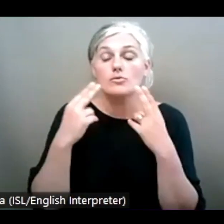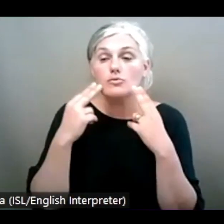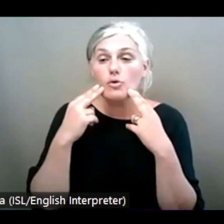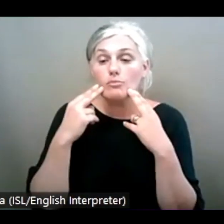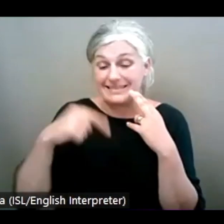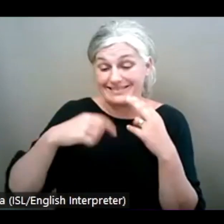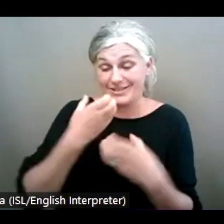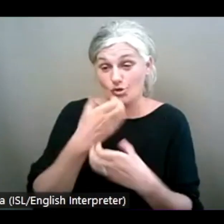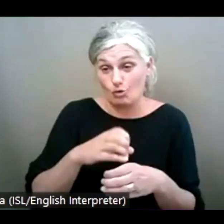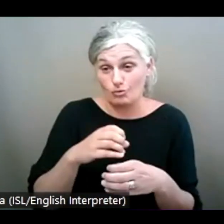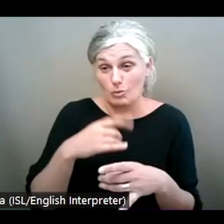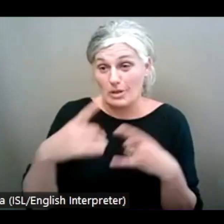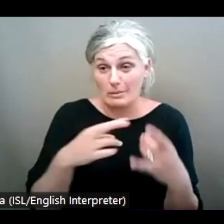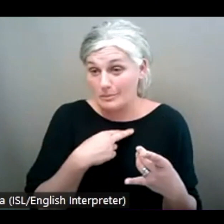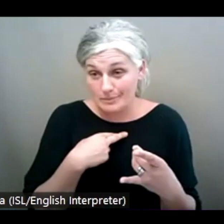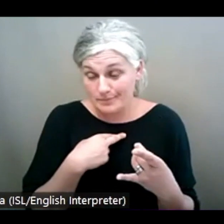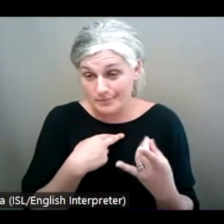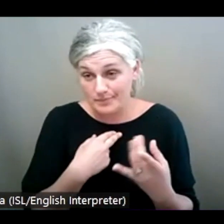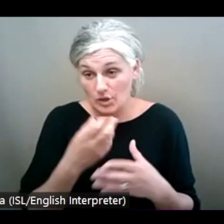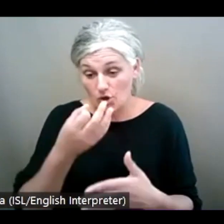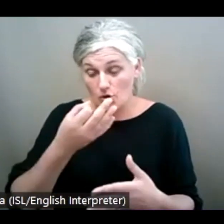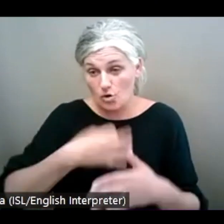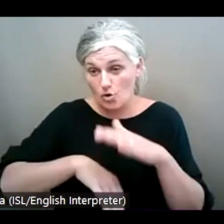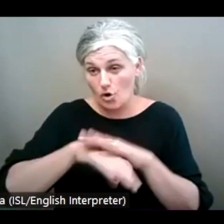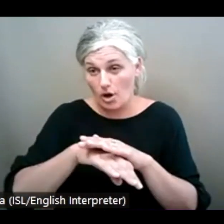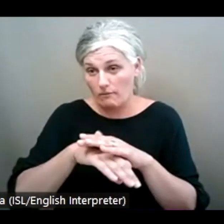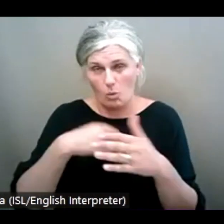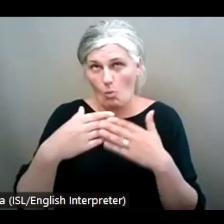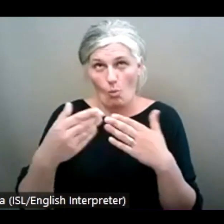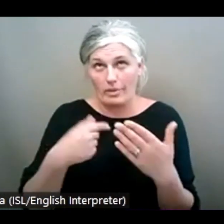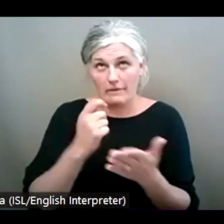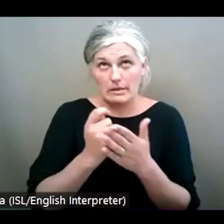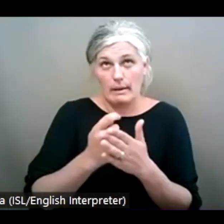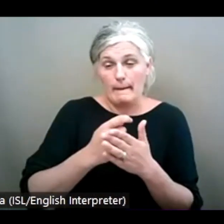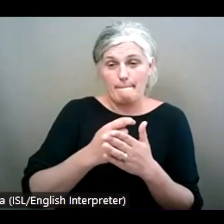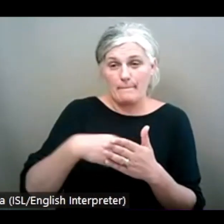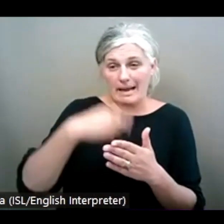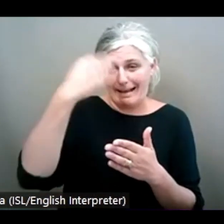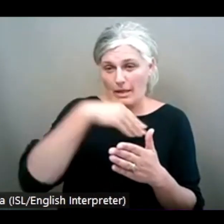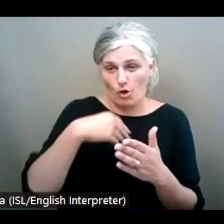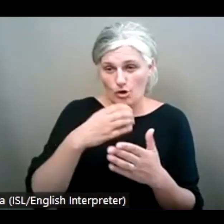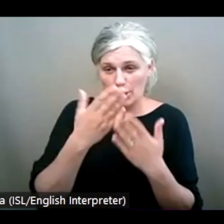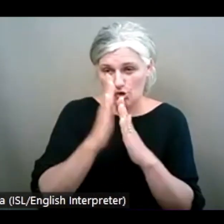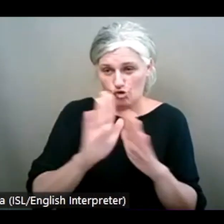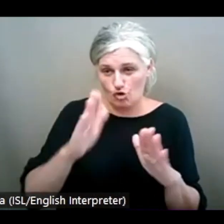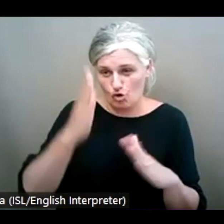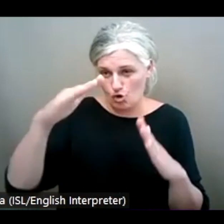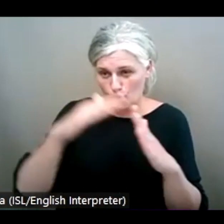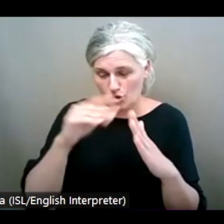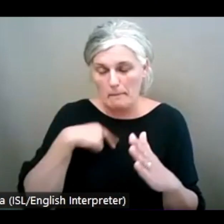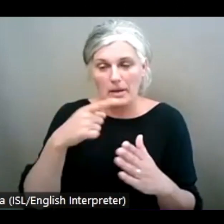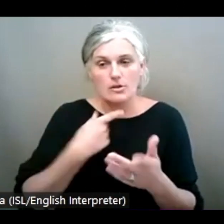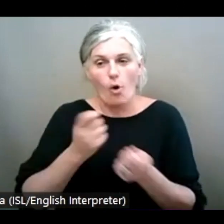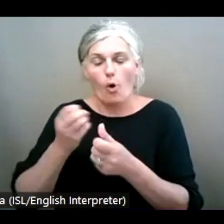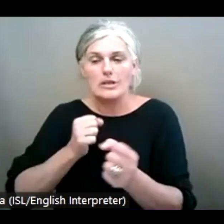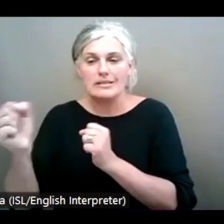is that the government at whatever time listens to the Catholic Church took on the services. A lot of large service providers and charities in this